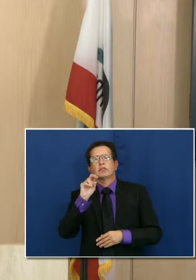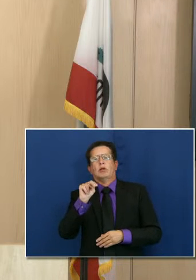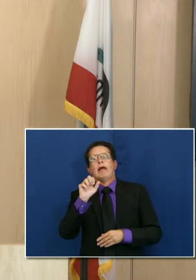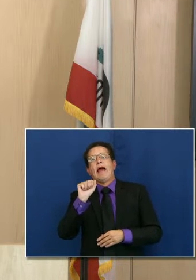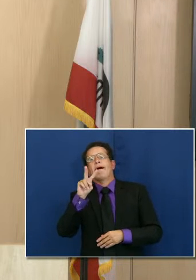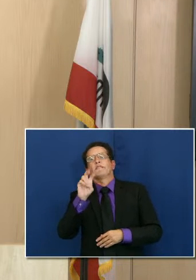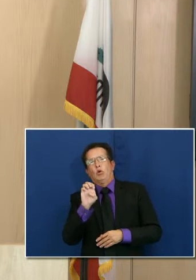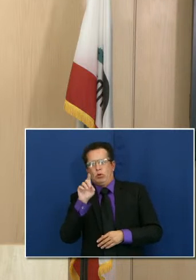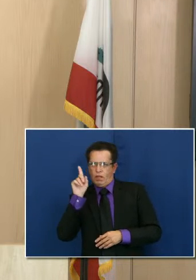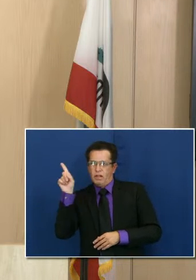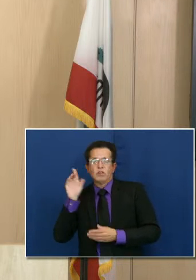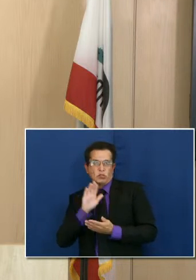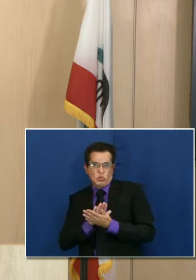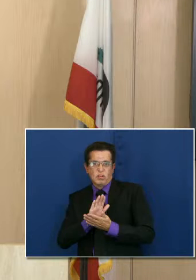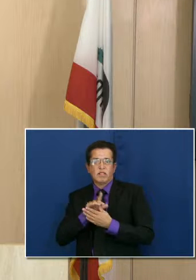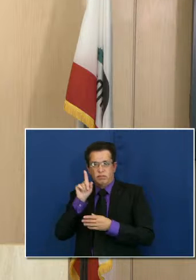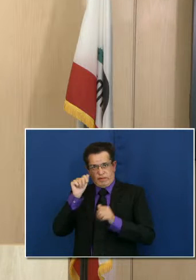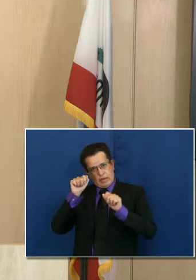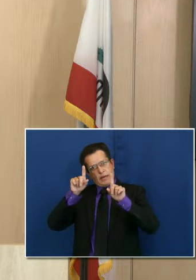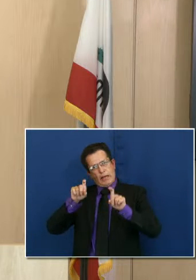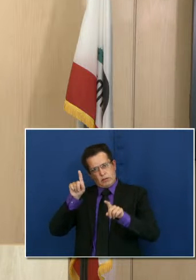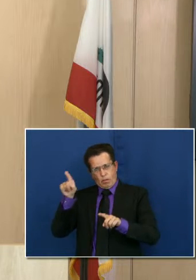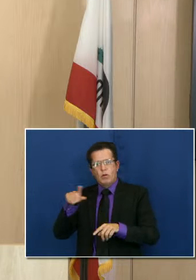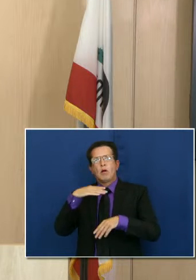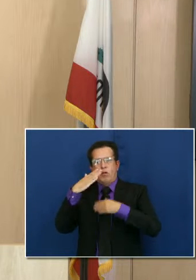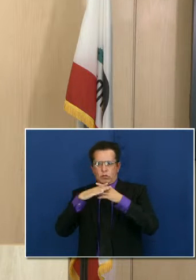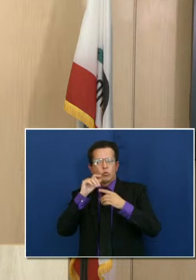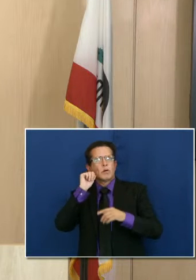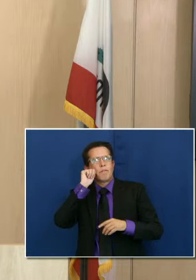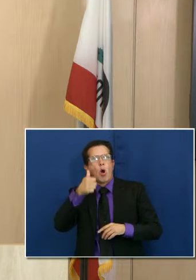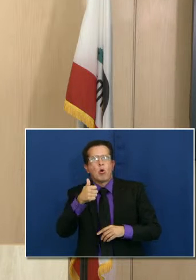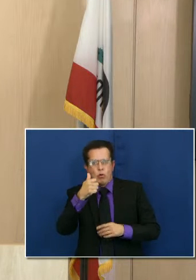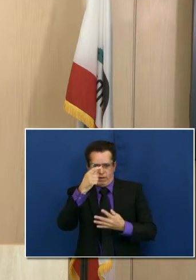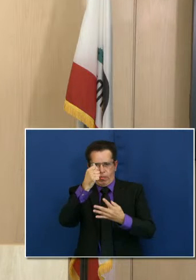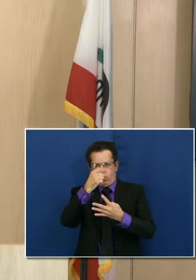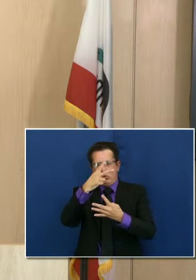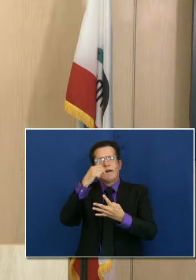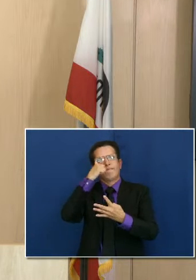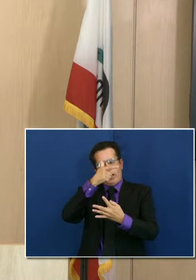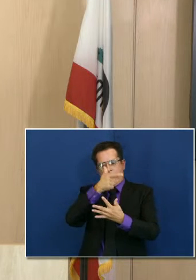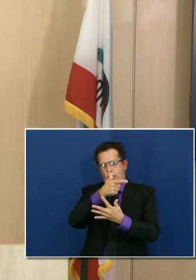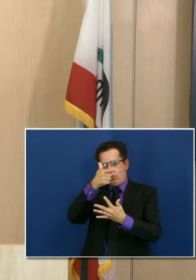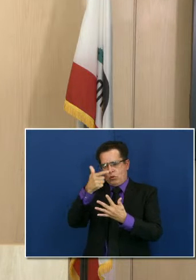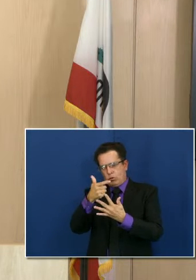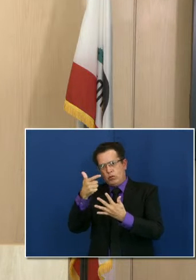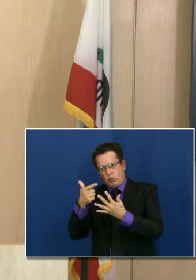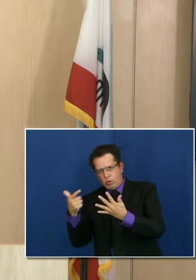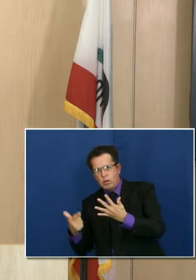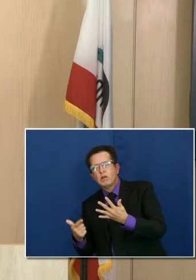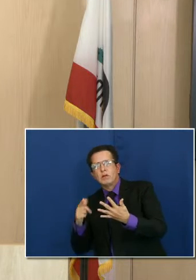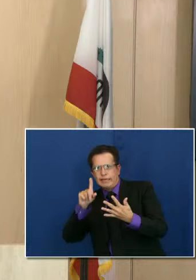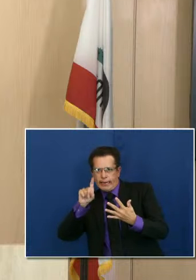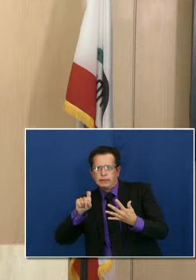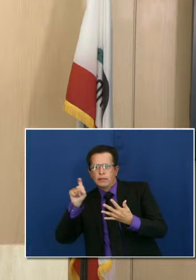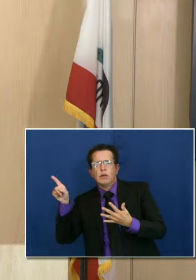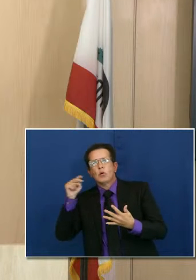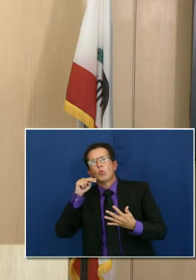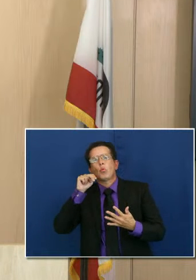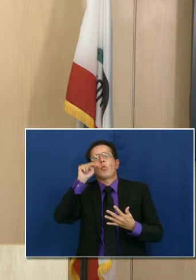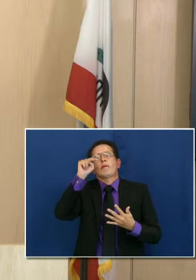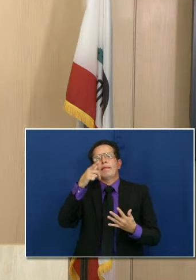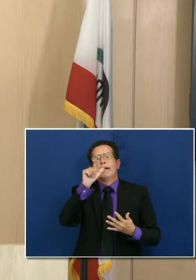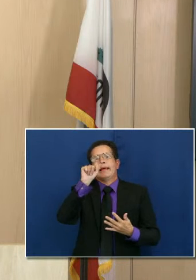On Thursday, December 3rd, tomorrow, drive-up testing will be every other Thursday, starting at the Northgate Market, which is